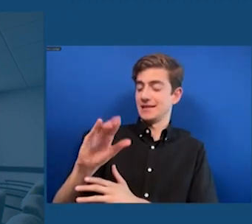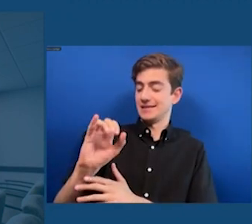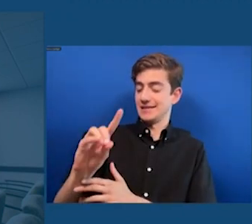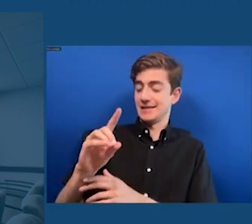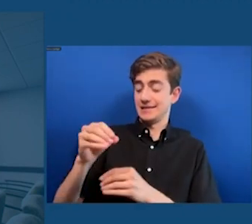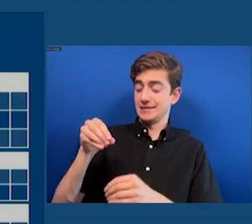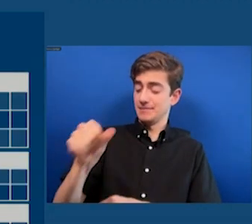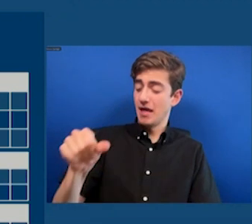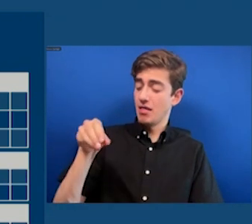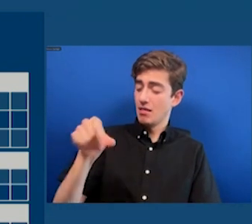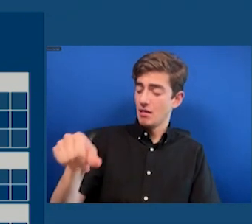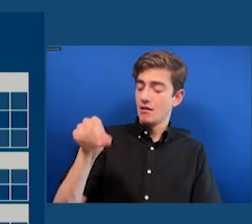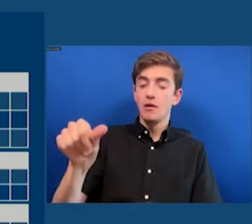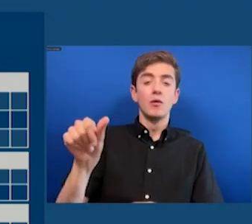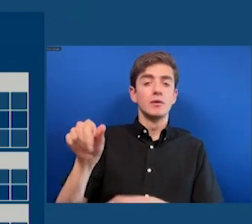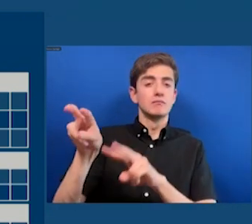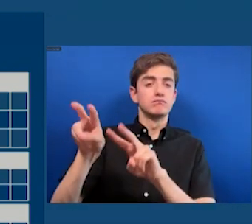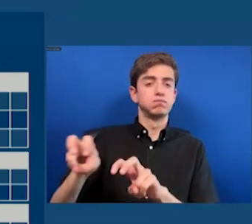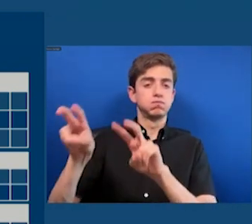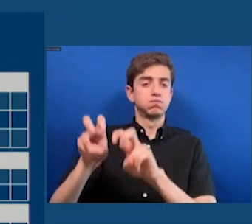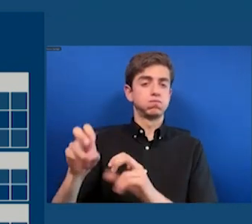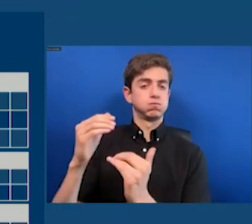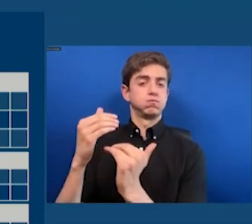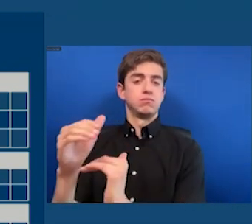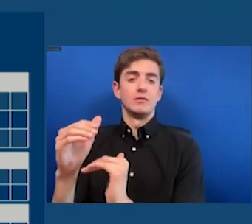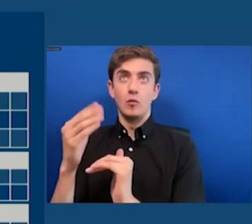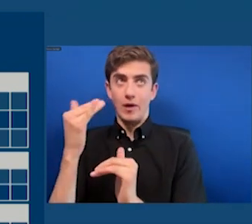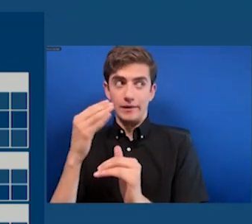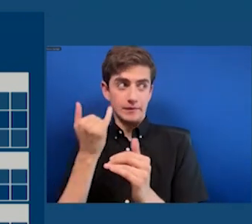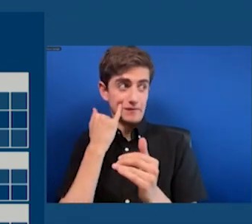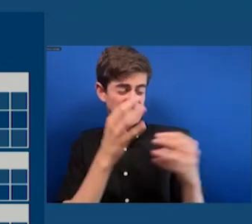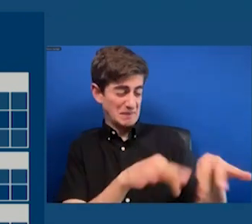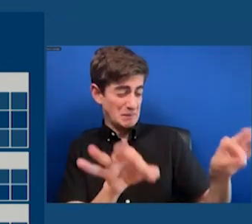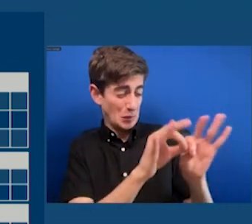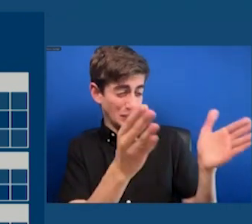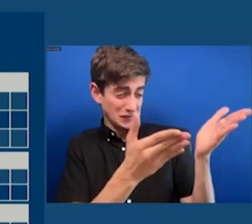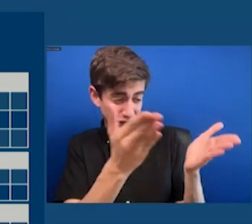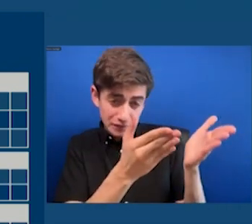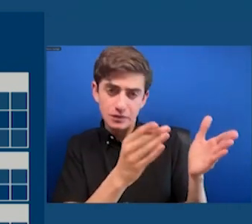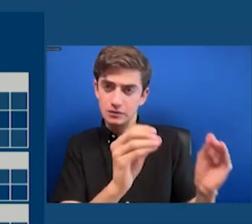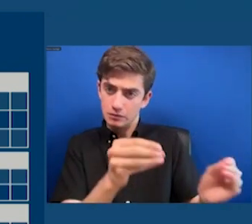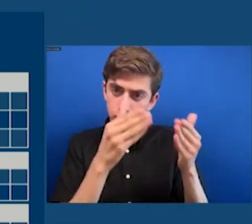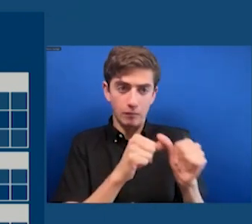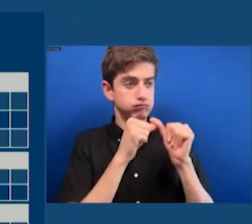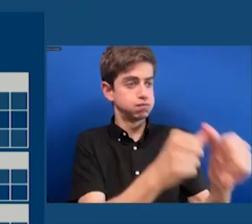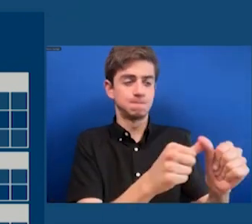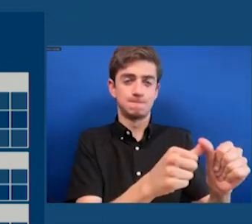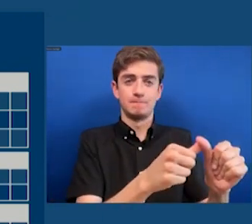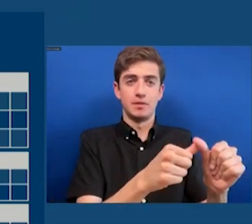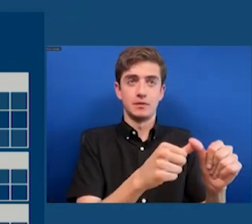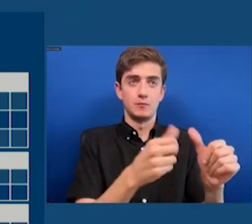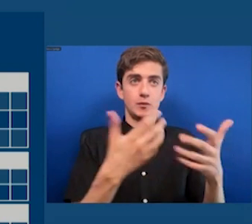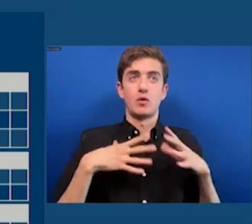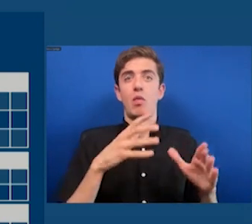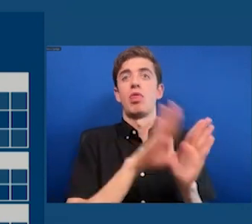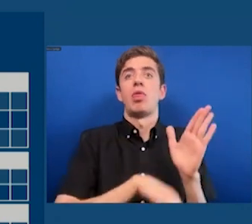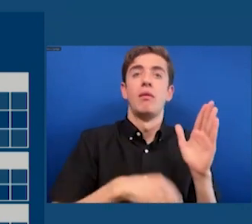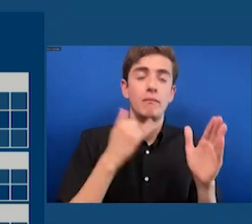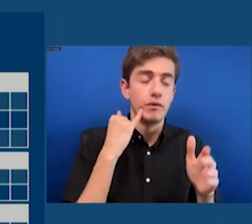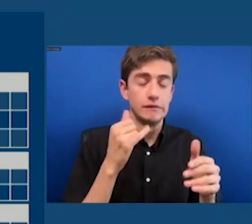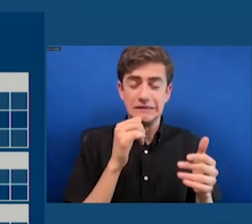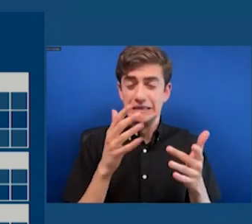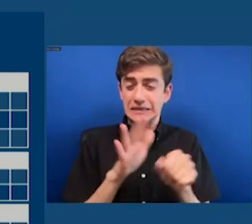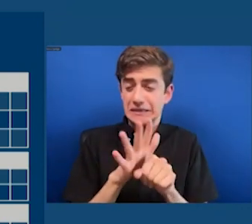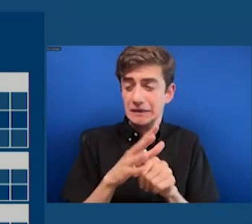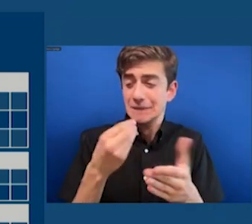the essential services to people who need them the most. We made significant headway with this budget,